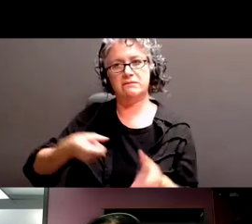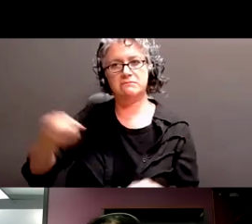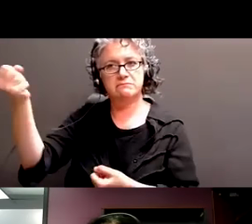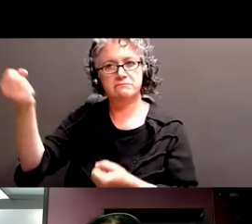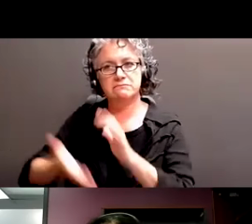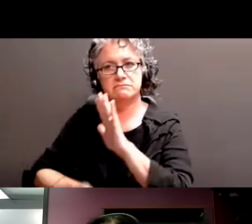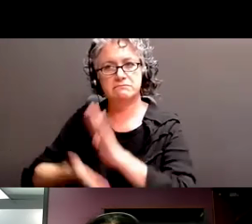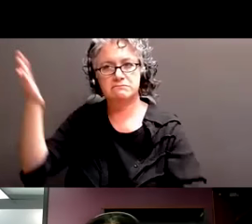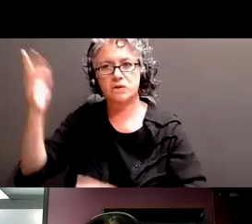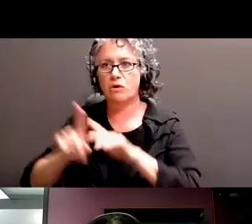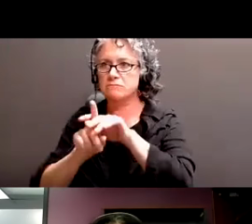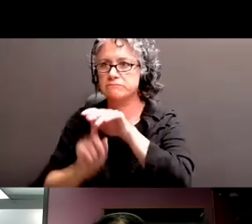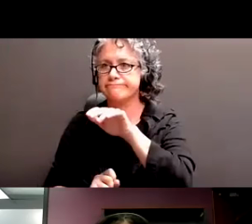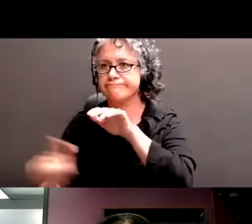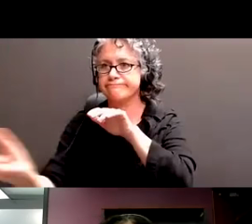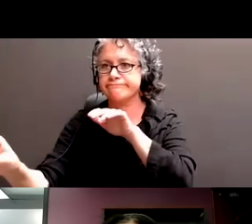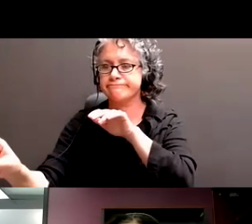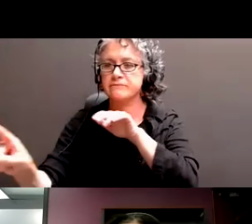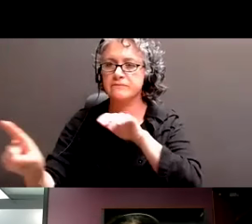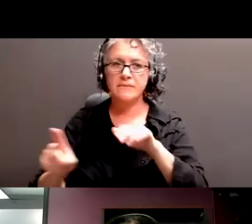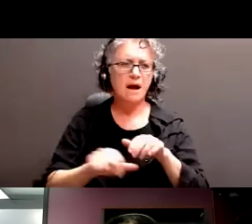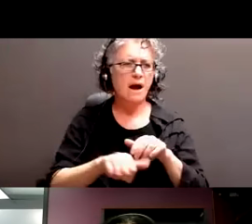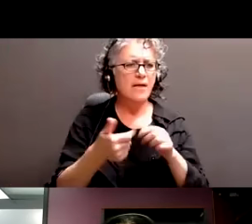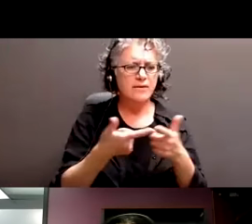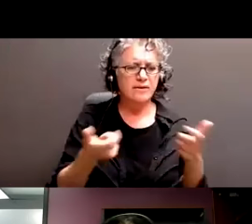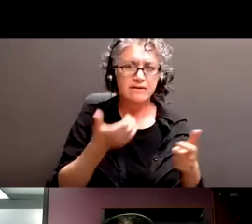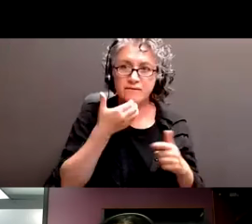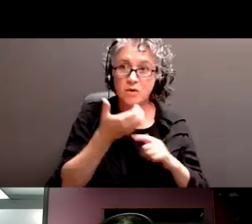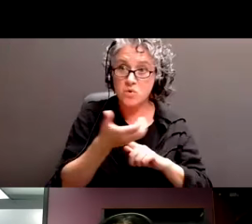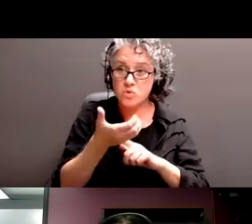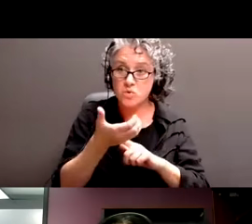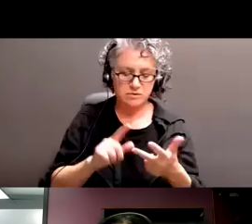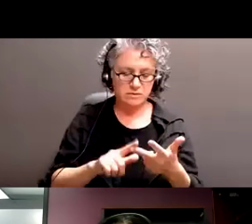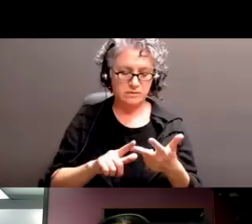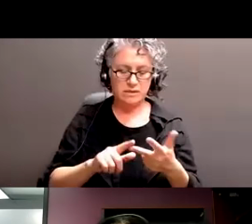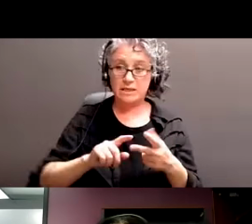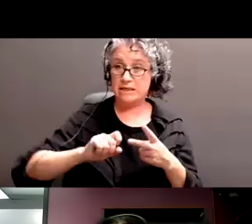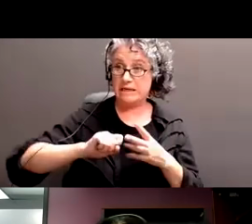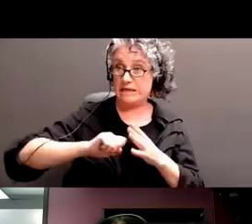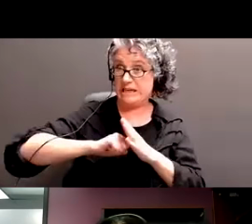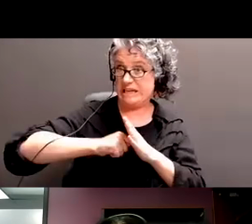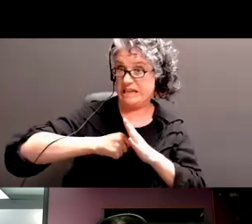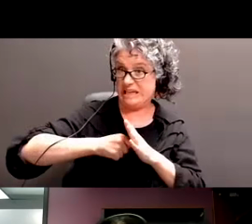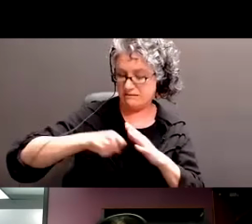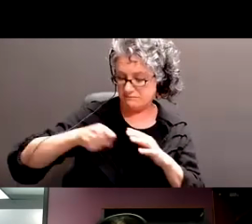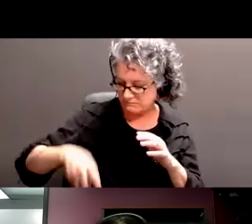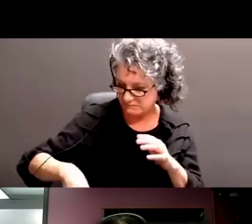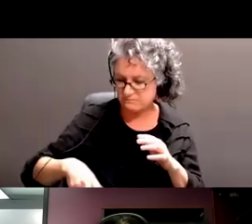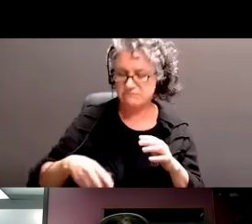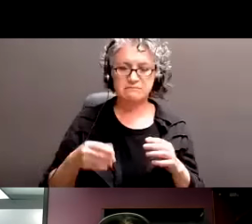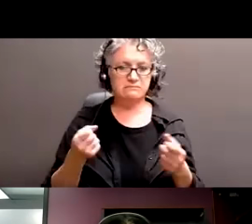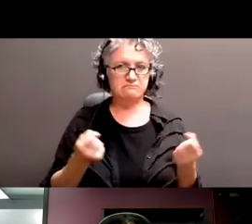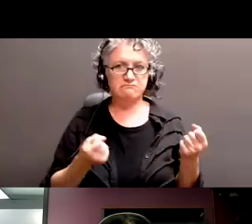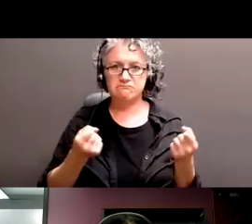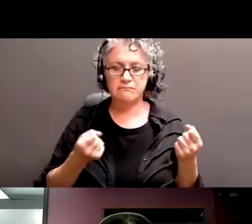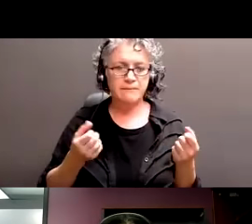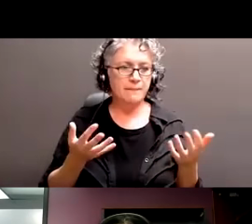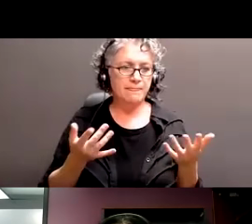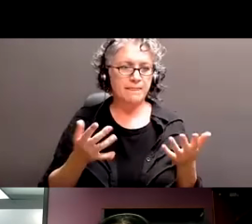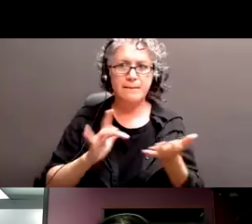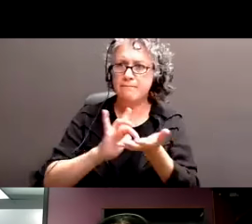like their mobile cell phone, keys to their residence and vehicle, having enough medication to last them for a